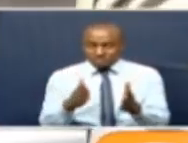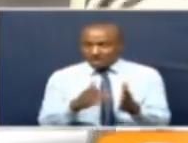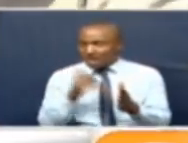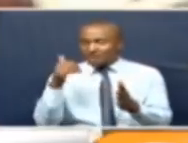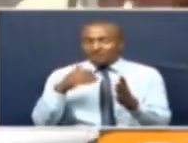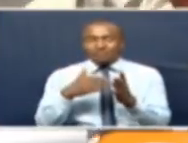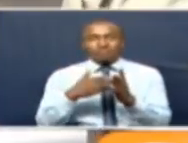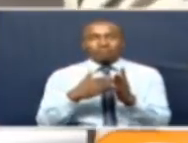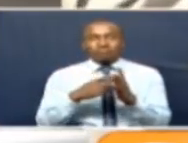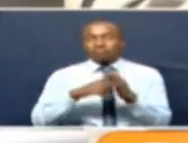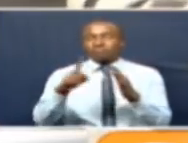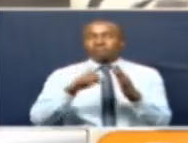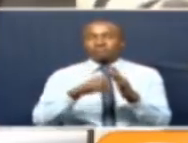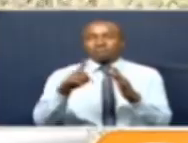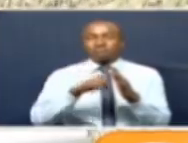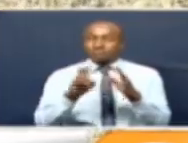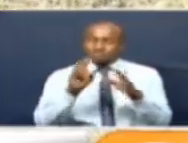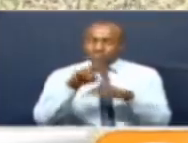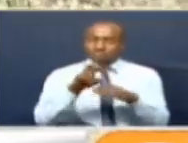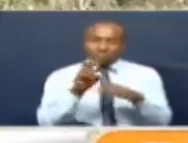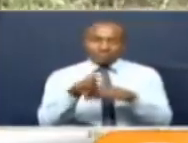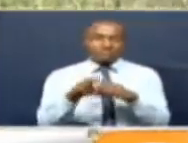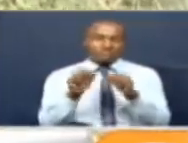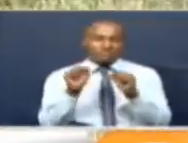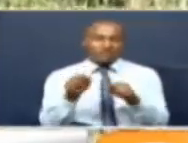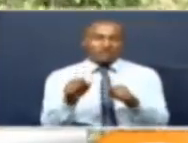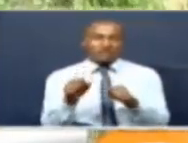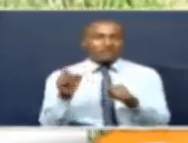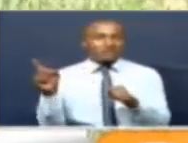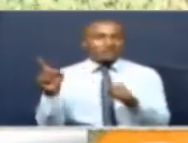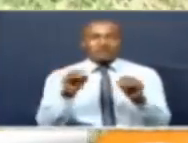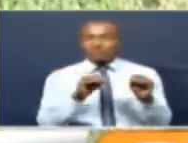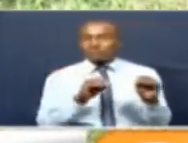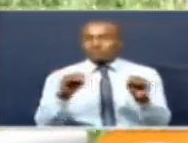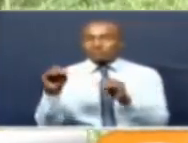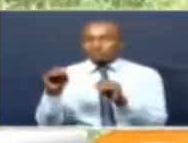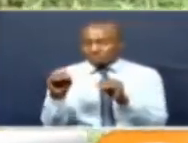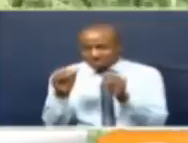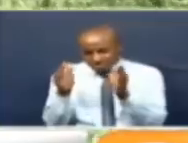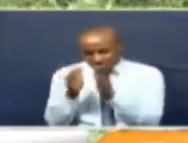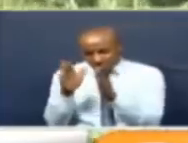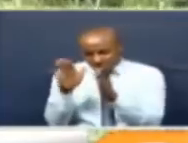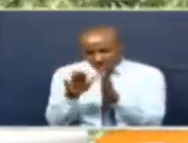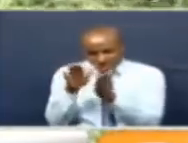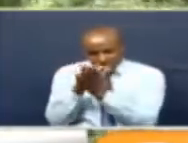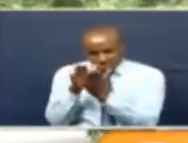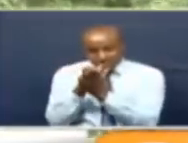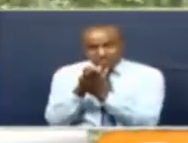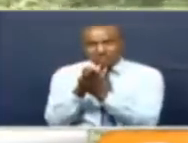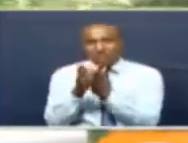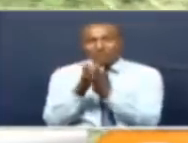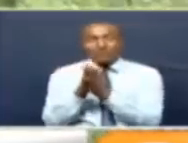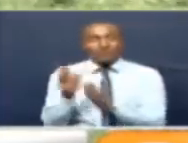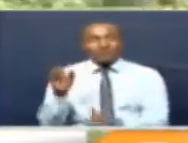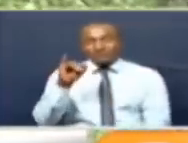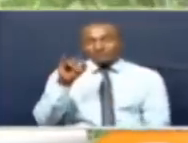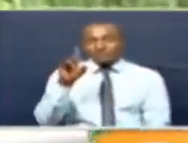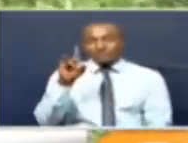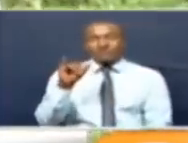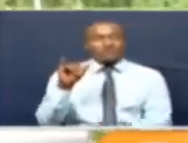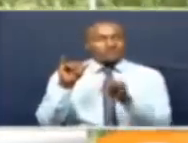a space where they can jump out. Now she has been transferred to a smaller enclosure where together with Judy, they